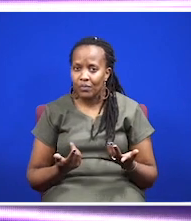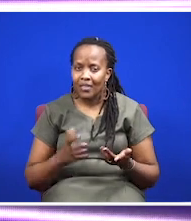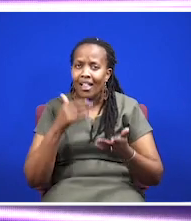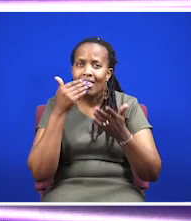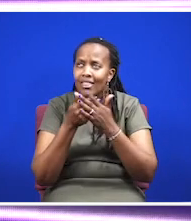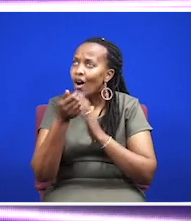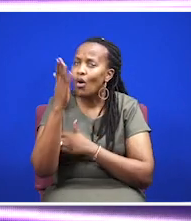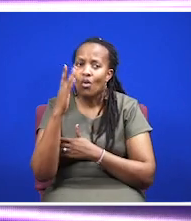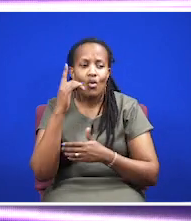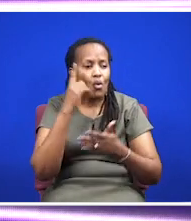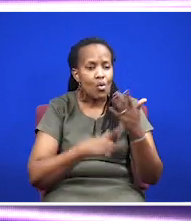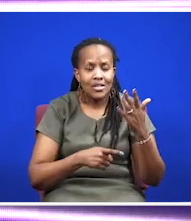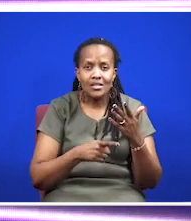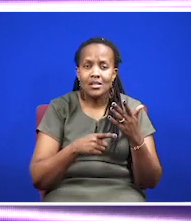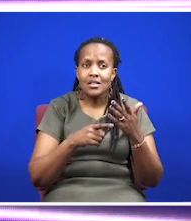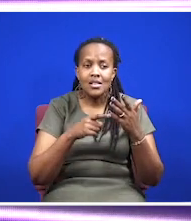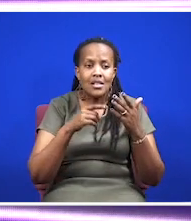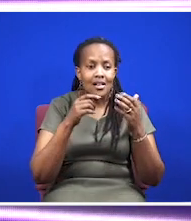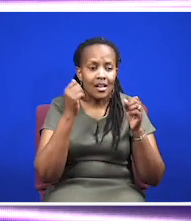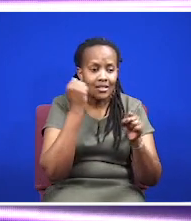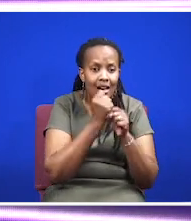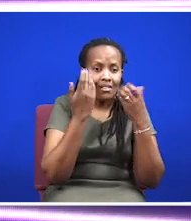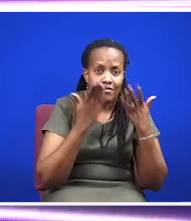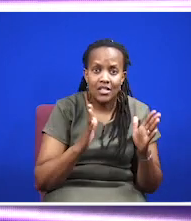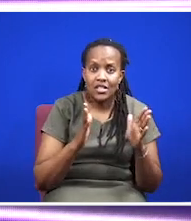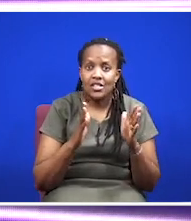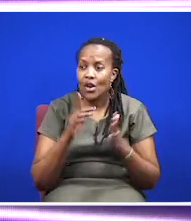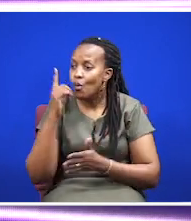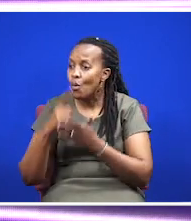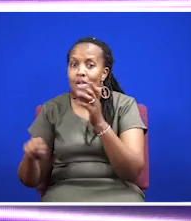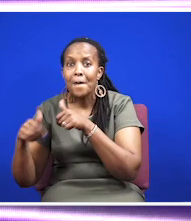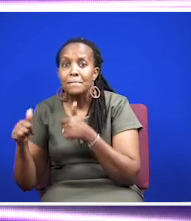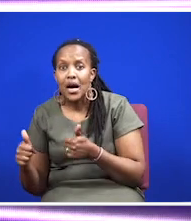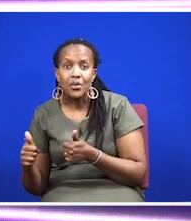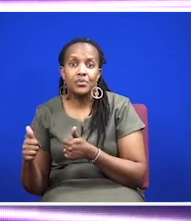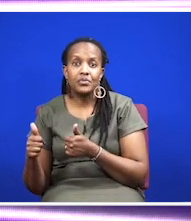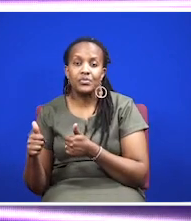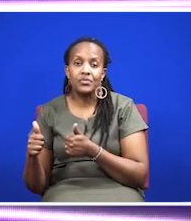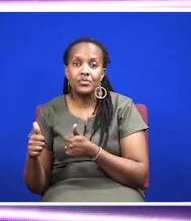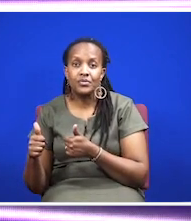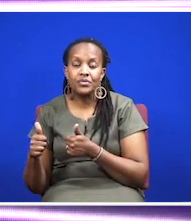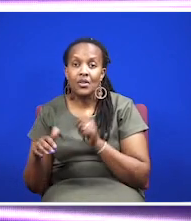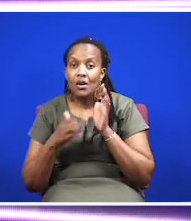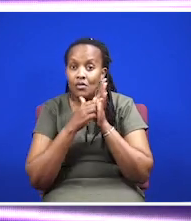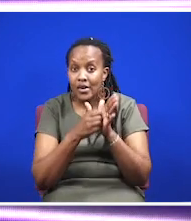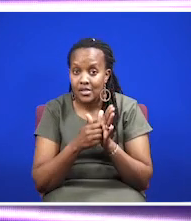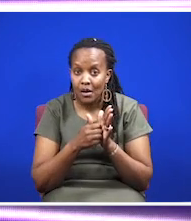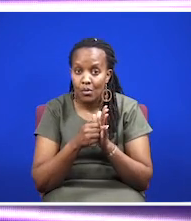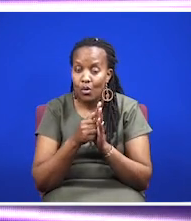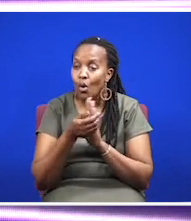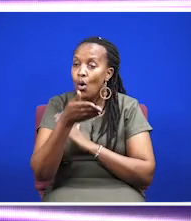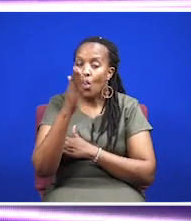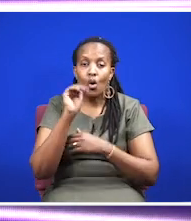We thank God for what he has done, but we also thank him for what he didn't, you know, didn't happen. For example, he protected